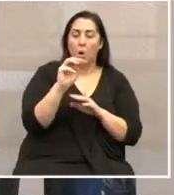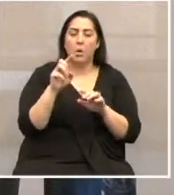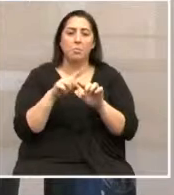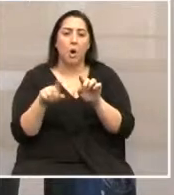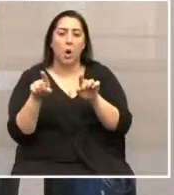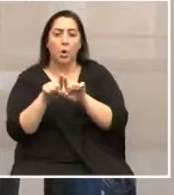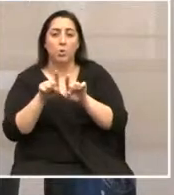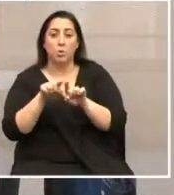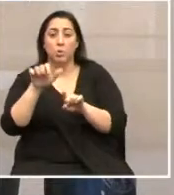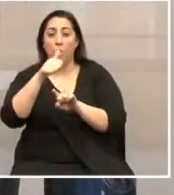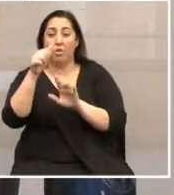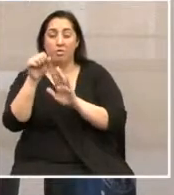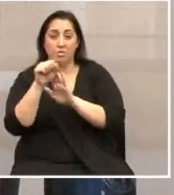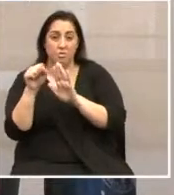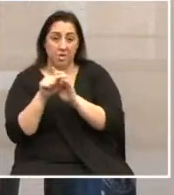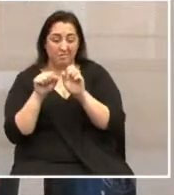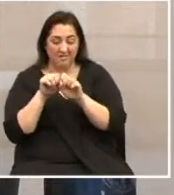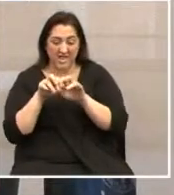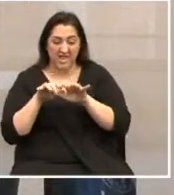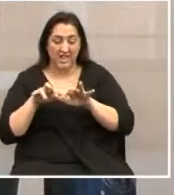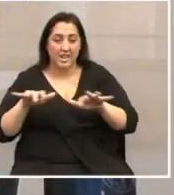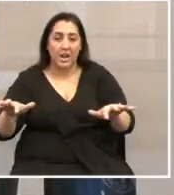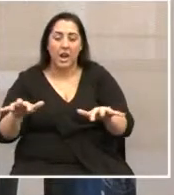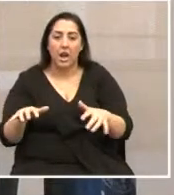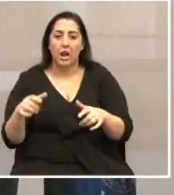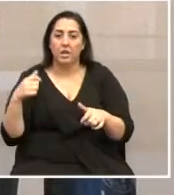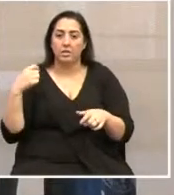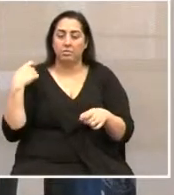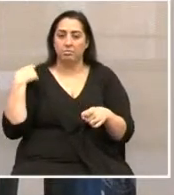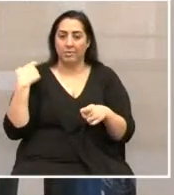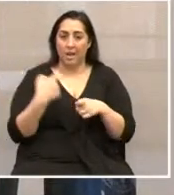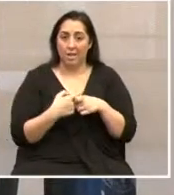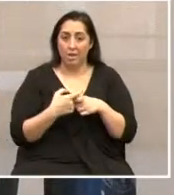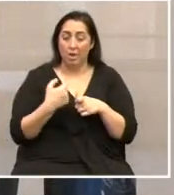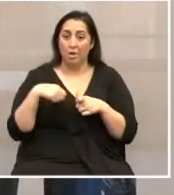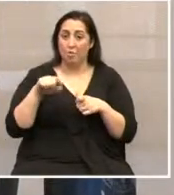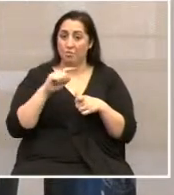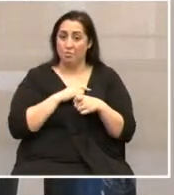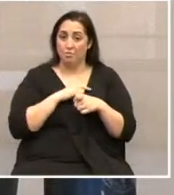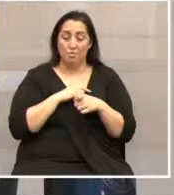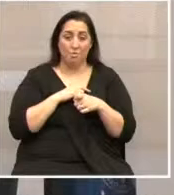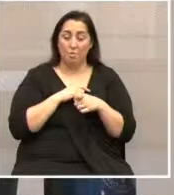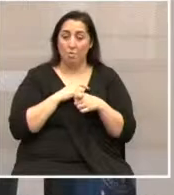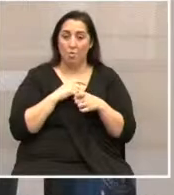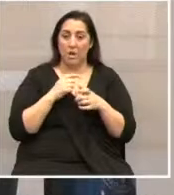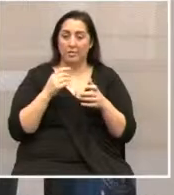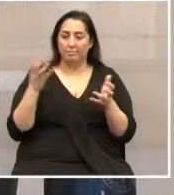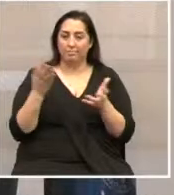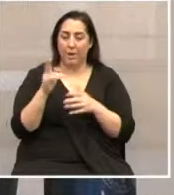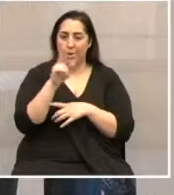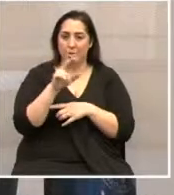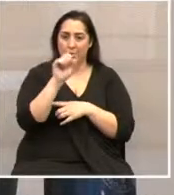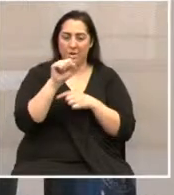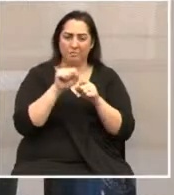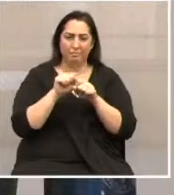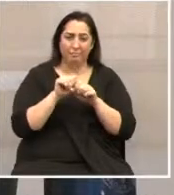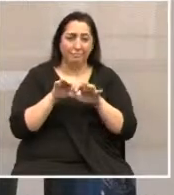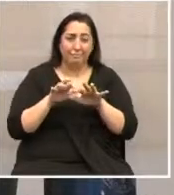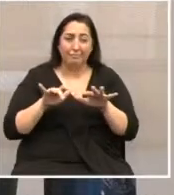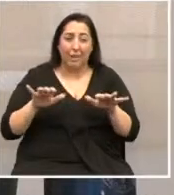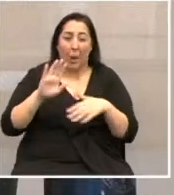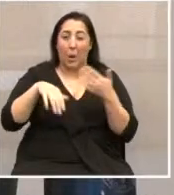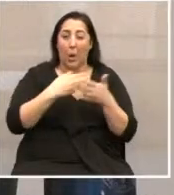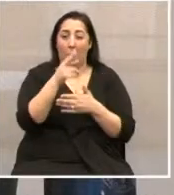to other states. And Latinos are everywhere now, right? We have large percentages of Latinos across the